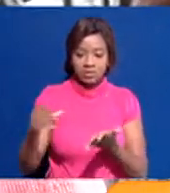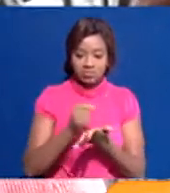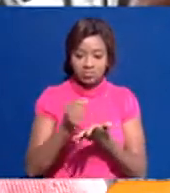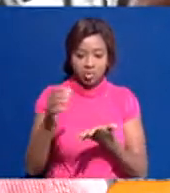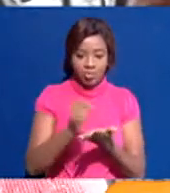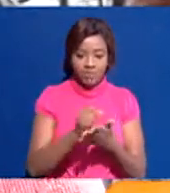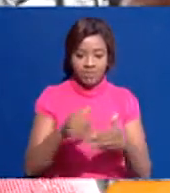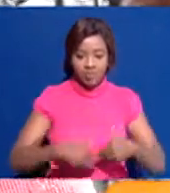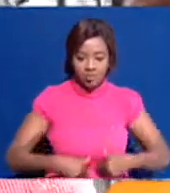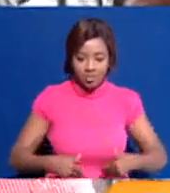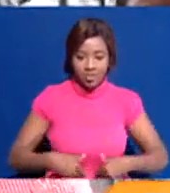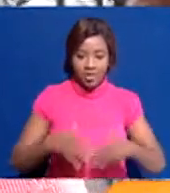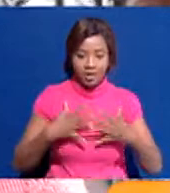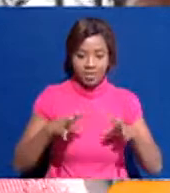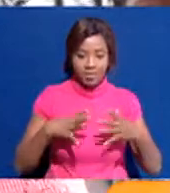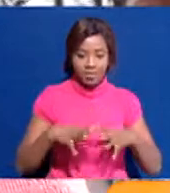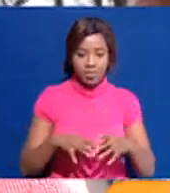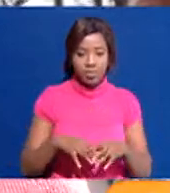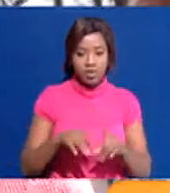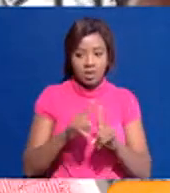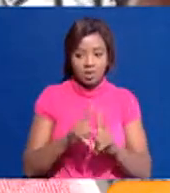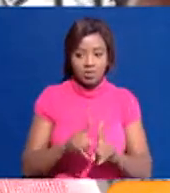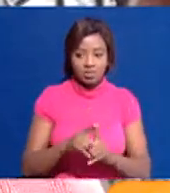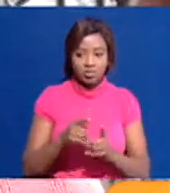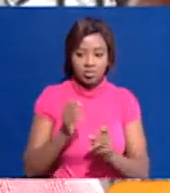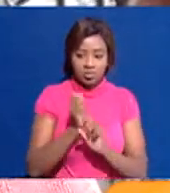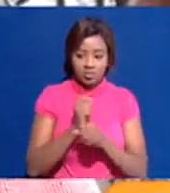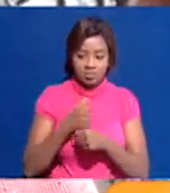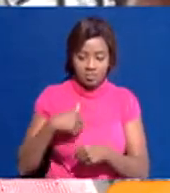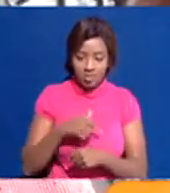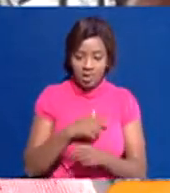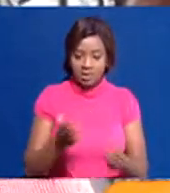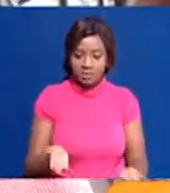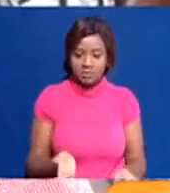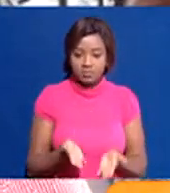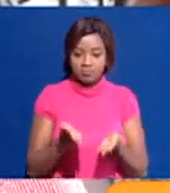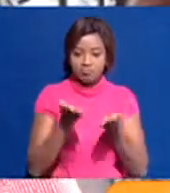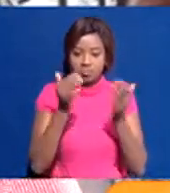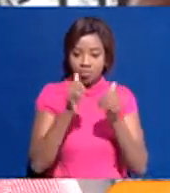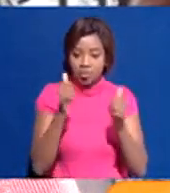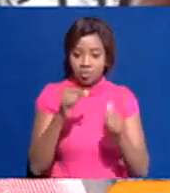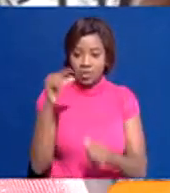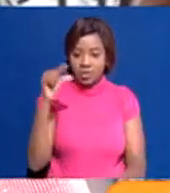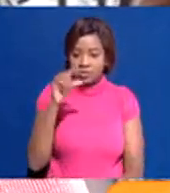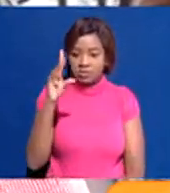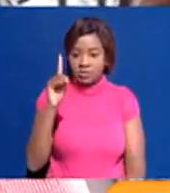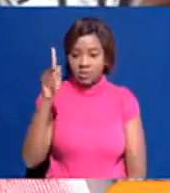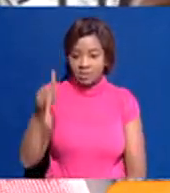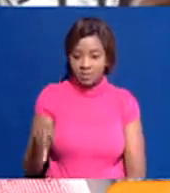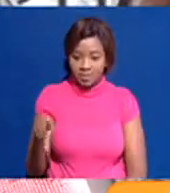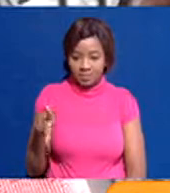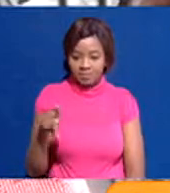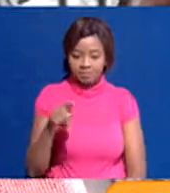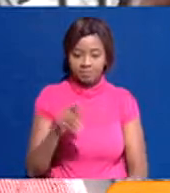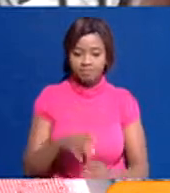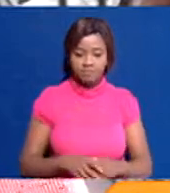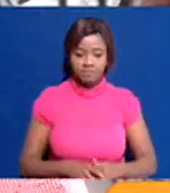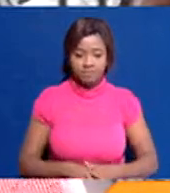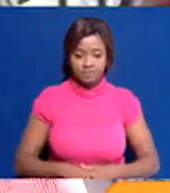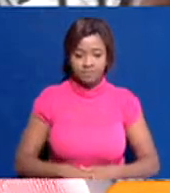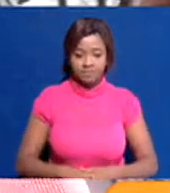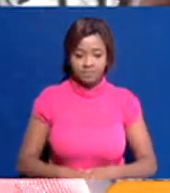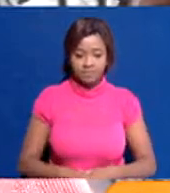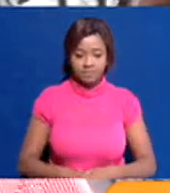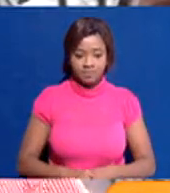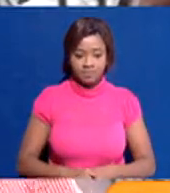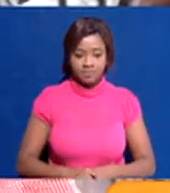young people and basically push us up the GDP to manufacturing to GDP,